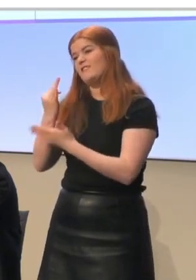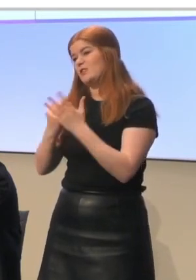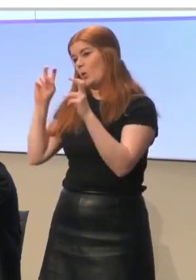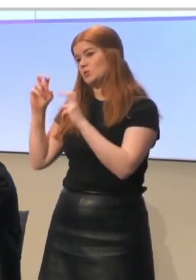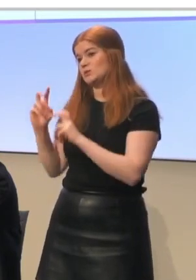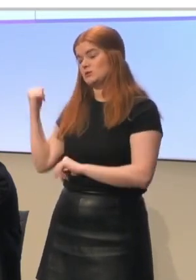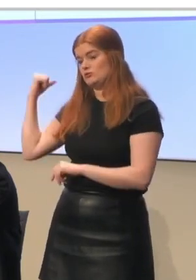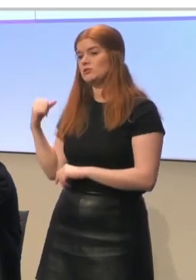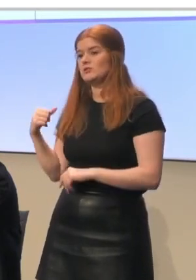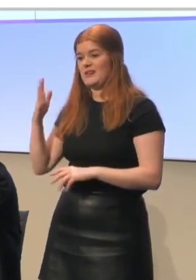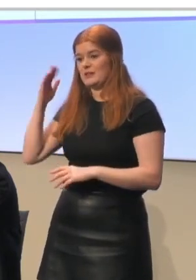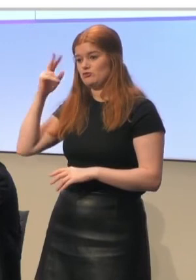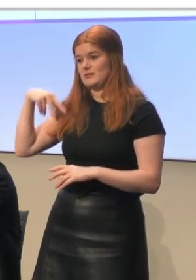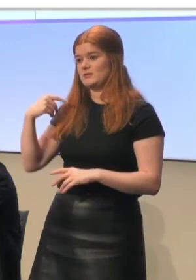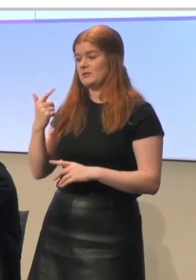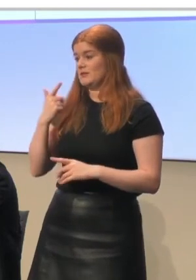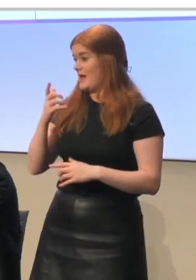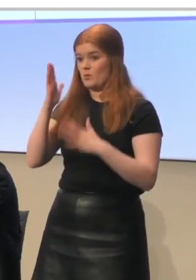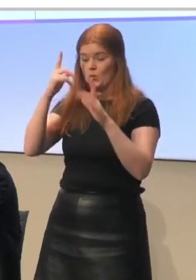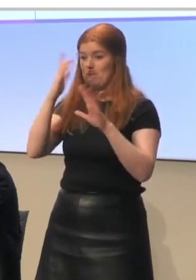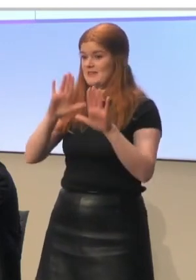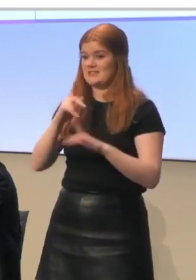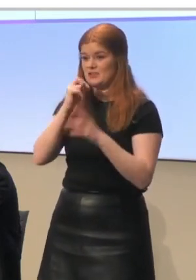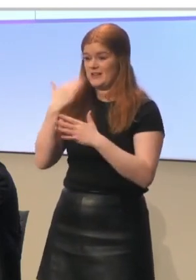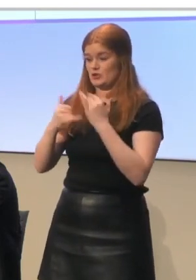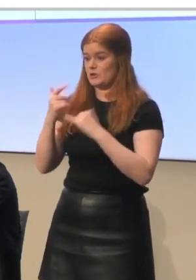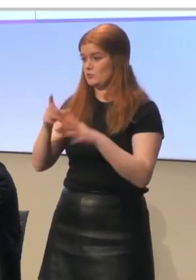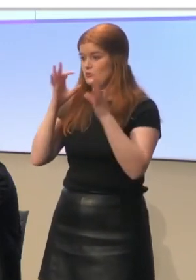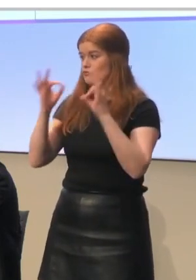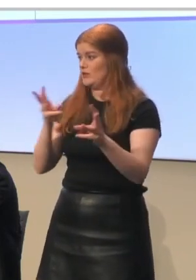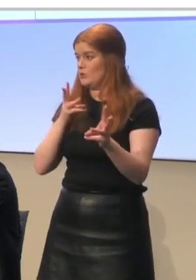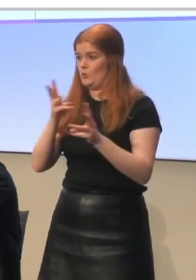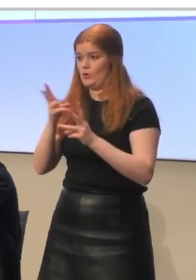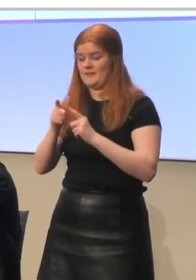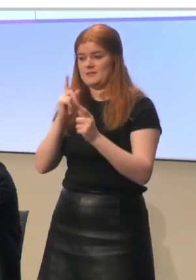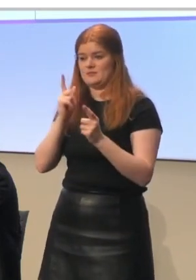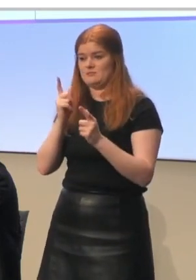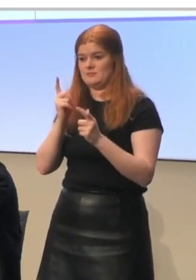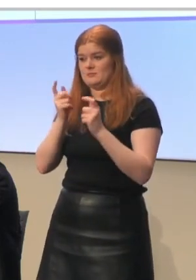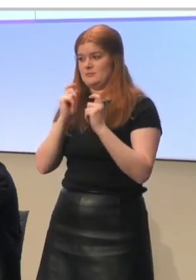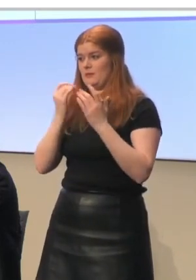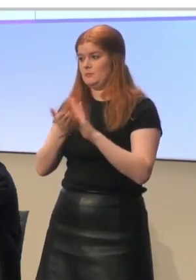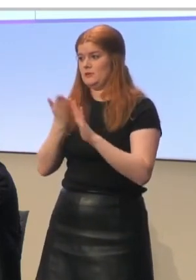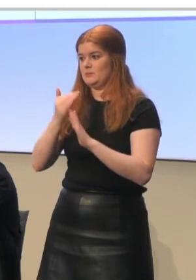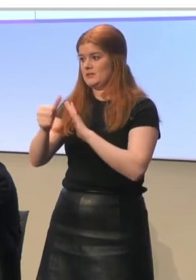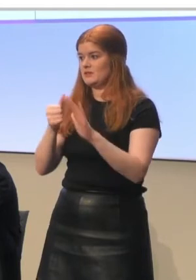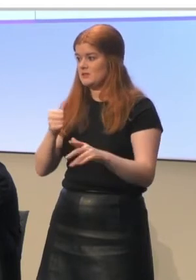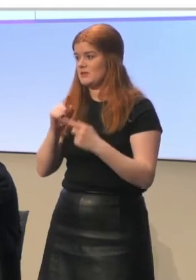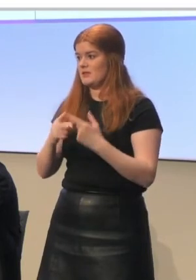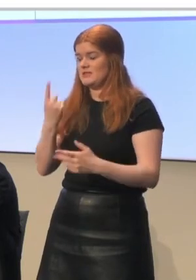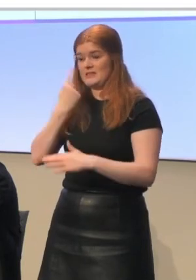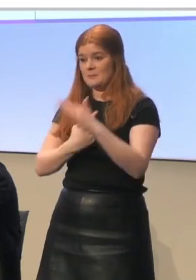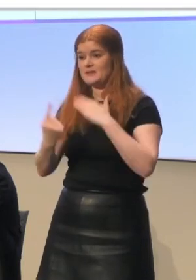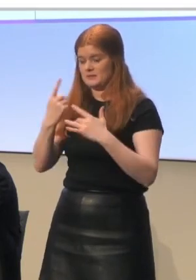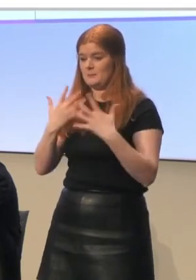there. I'll let you read them. He had an amazing teacher last year, and she was brilliant on working on his strengths and building everything up. His independence